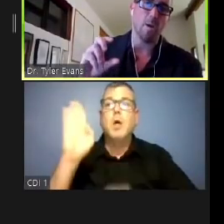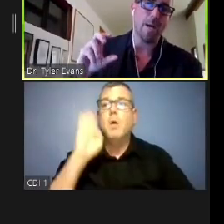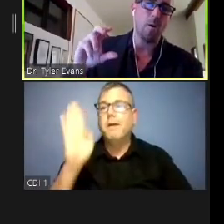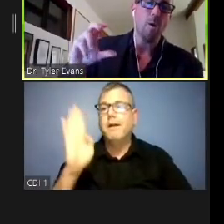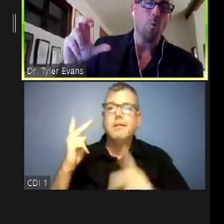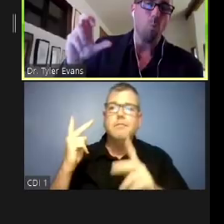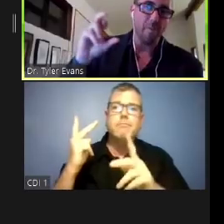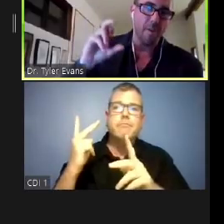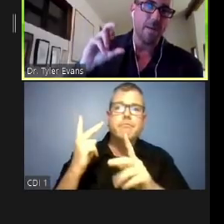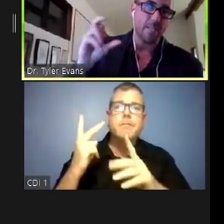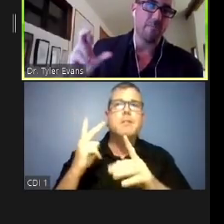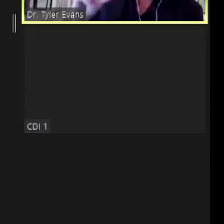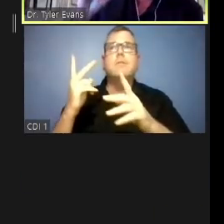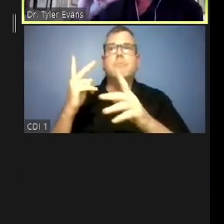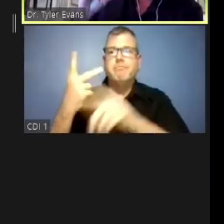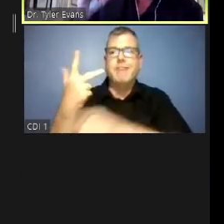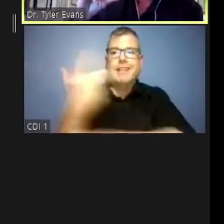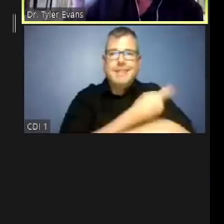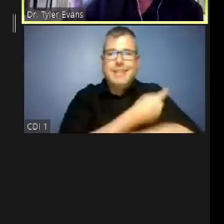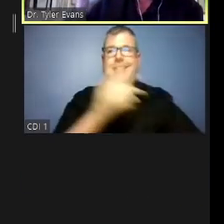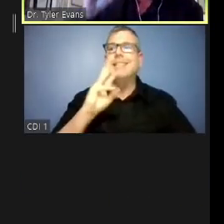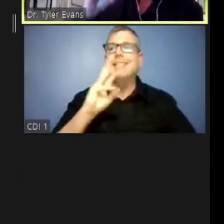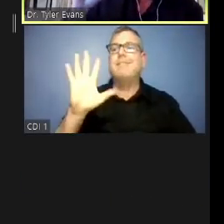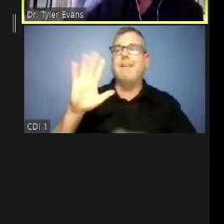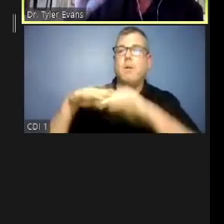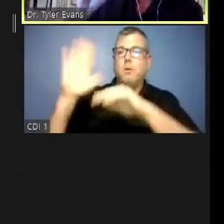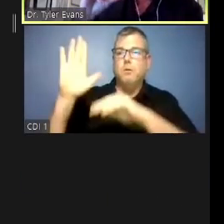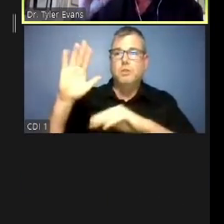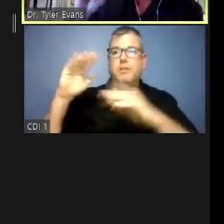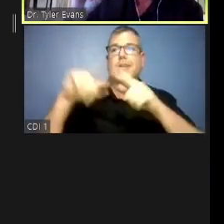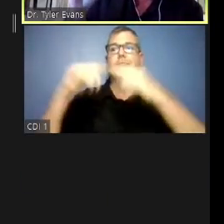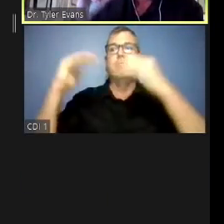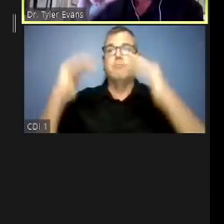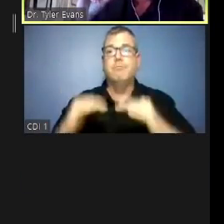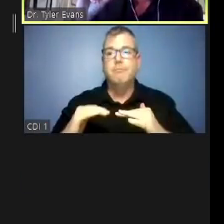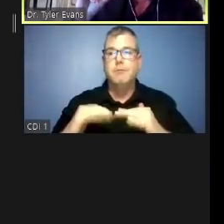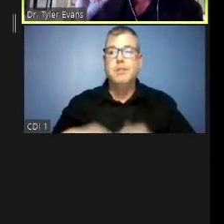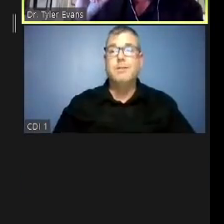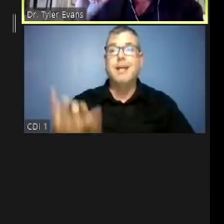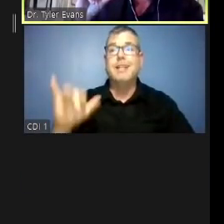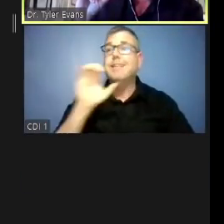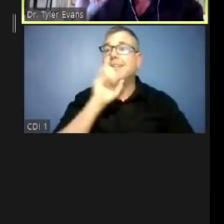talking about within that 75 and older, within these age ranges, there is